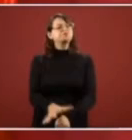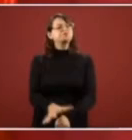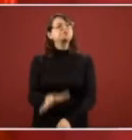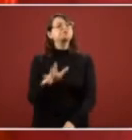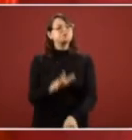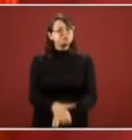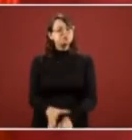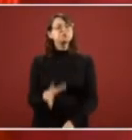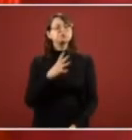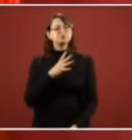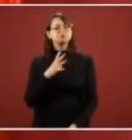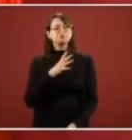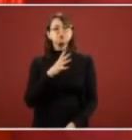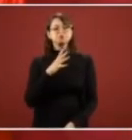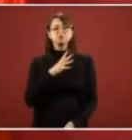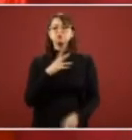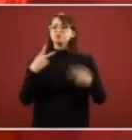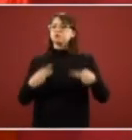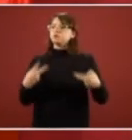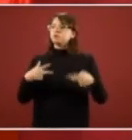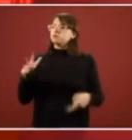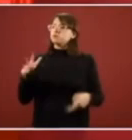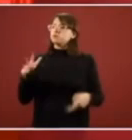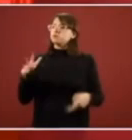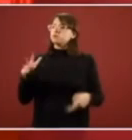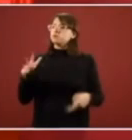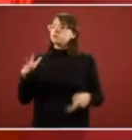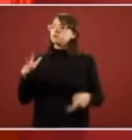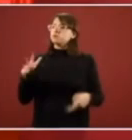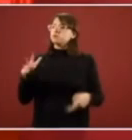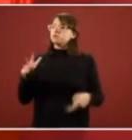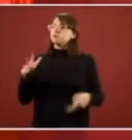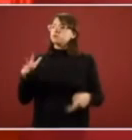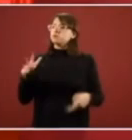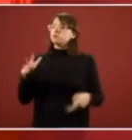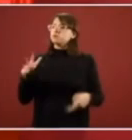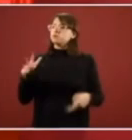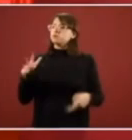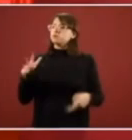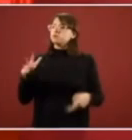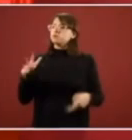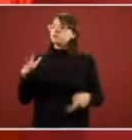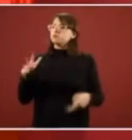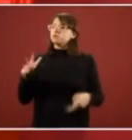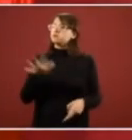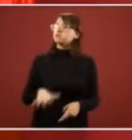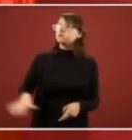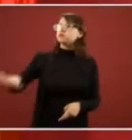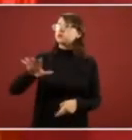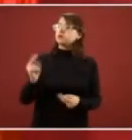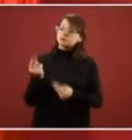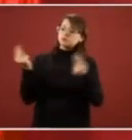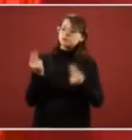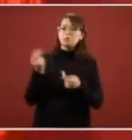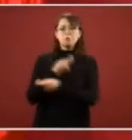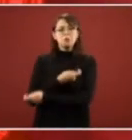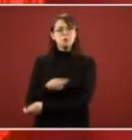sufficient. Para atender las necesidades de la gente. To attend to the needs of the people.